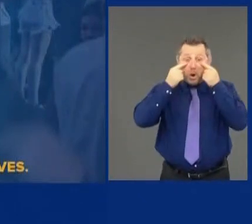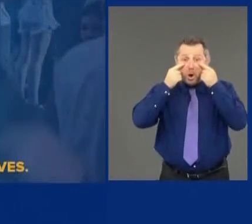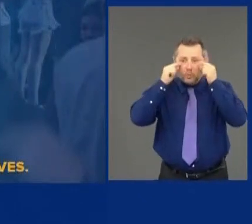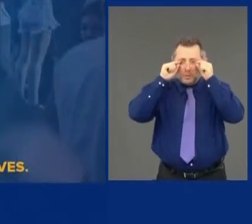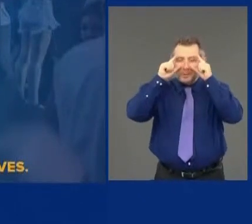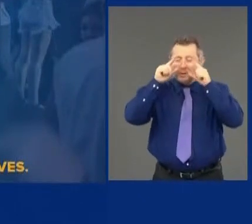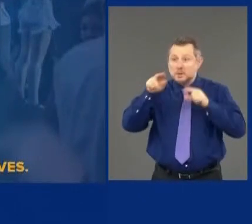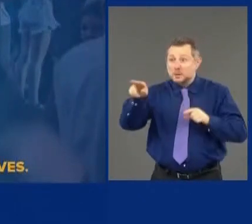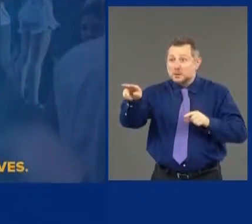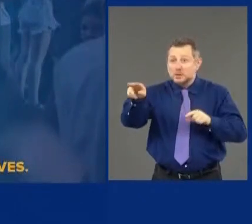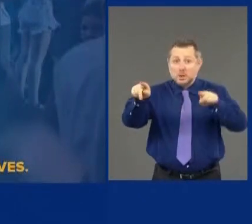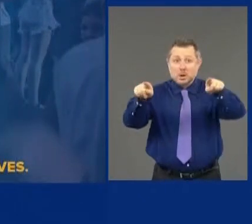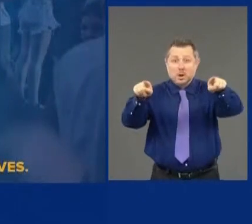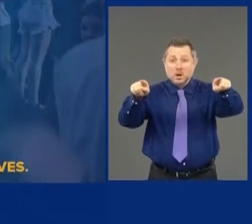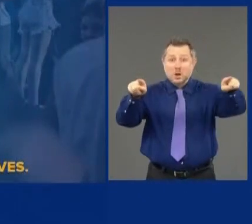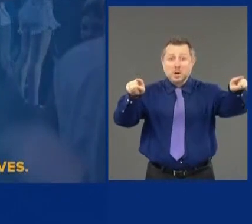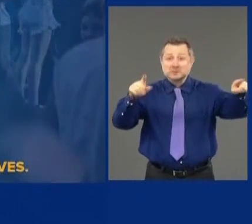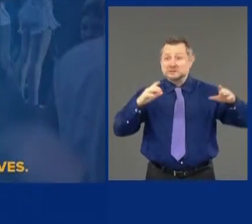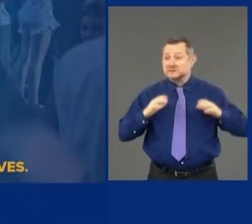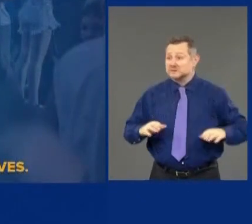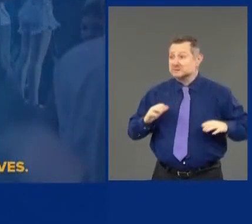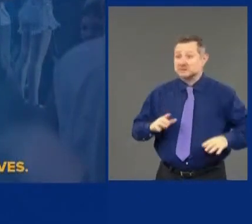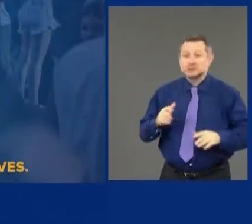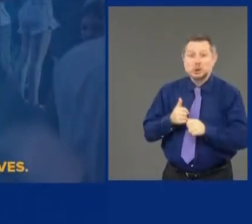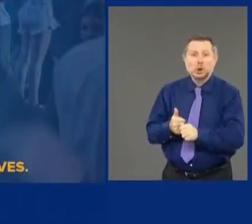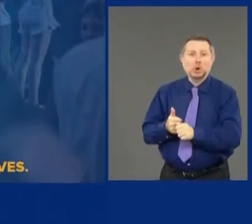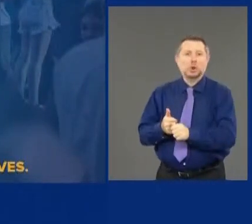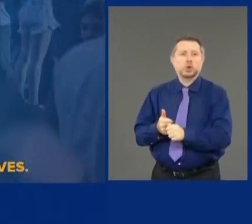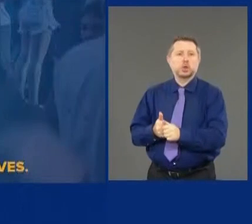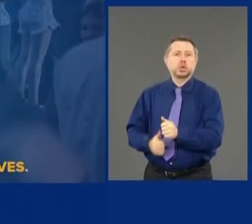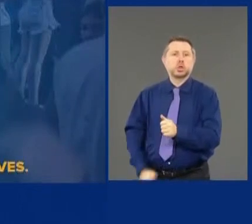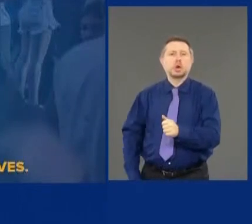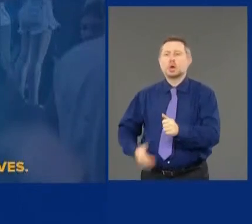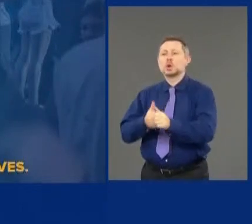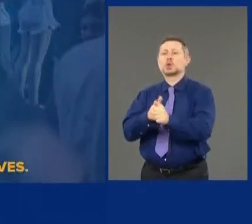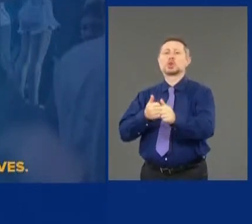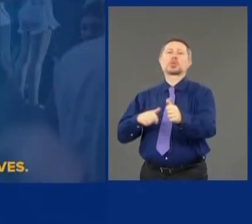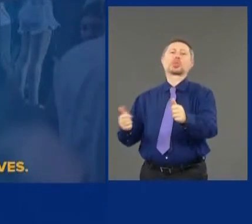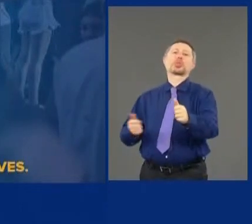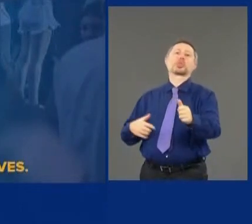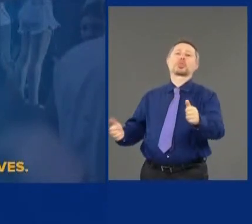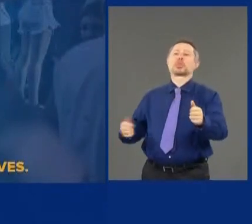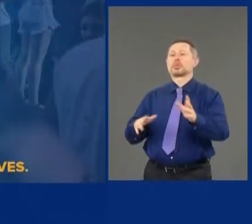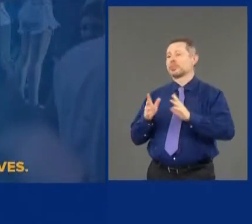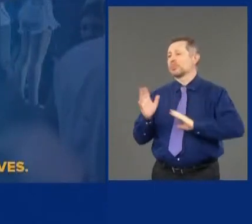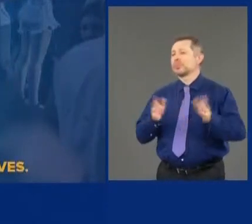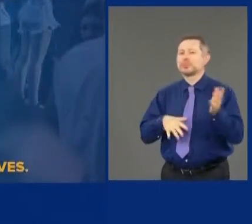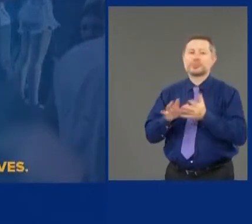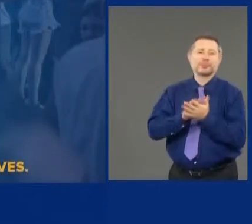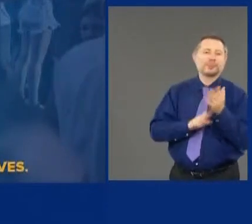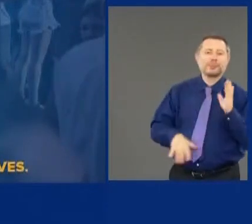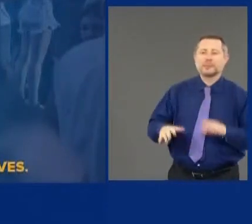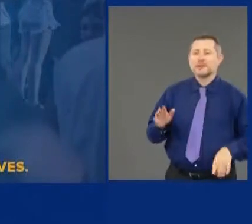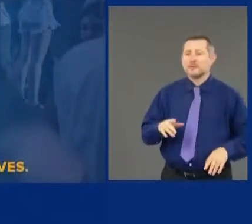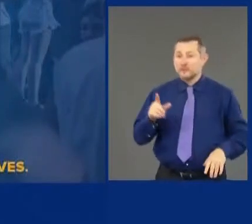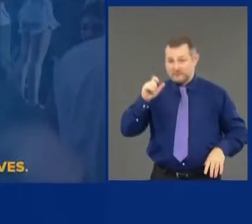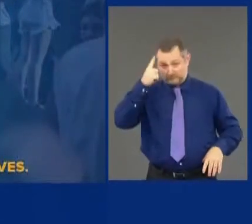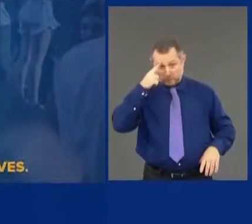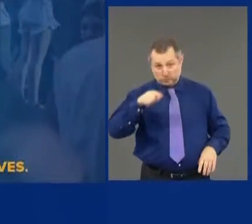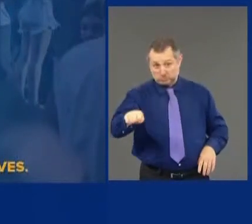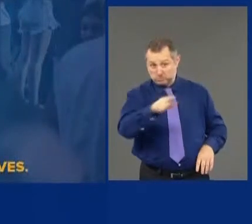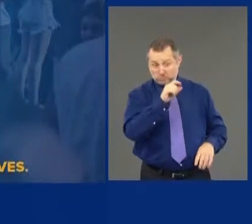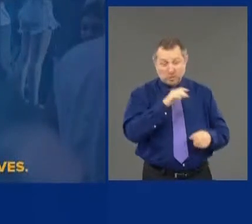citizen compliance slipping. You see government compliance not correcting